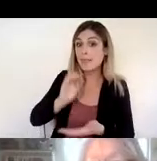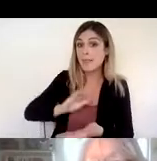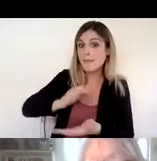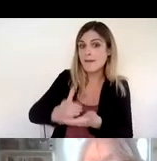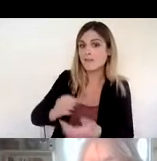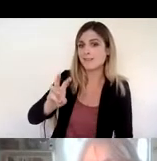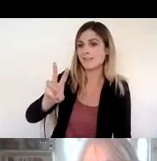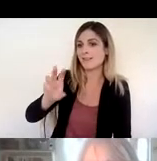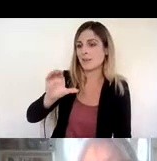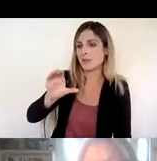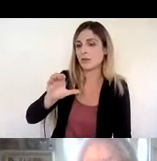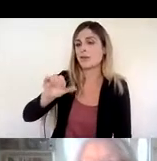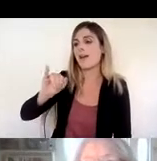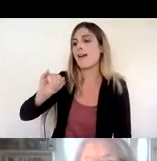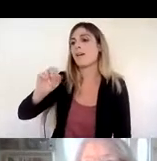day.